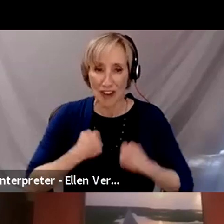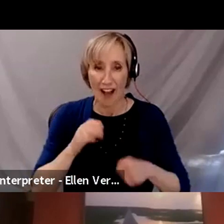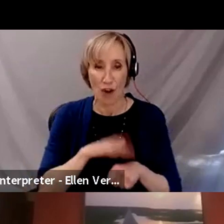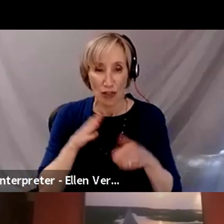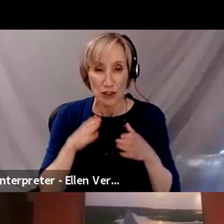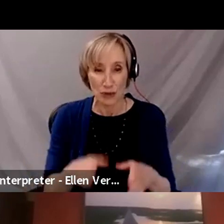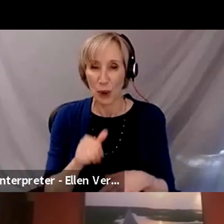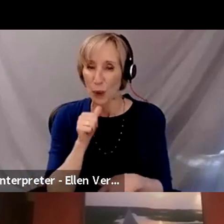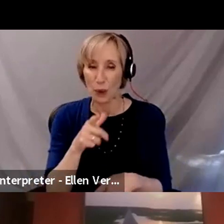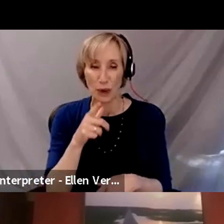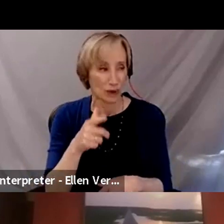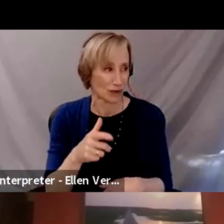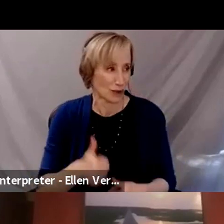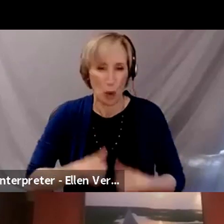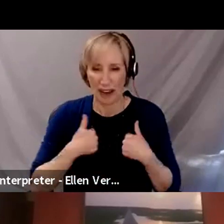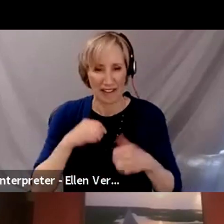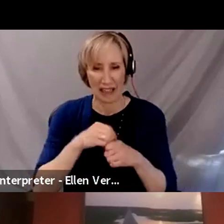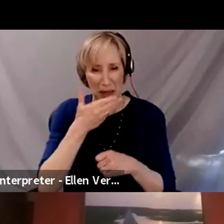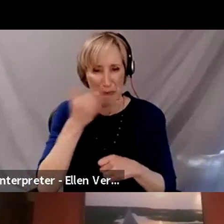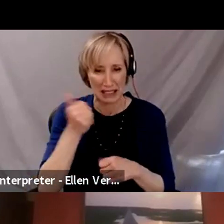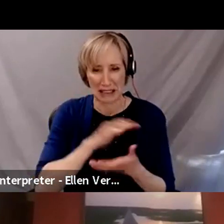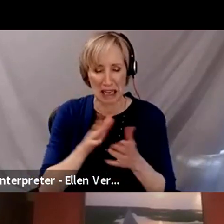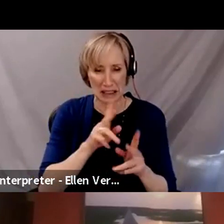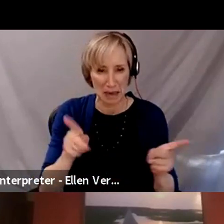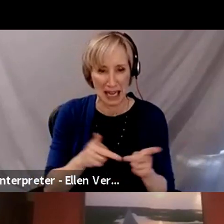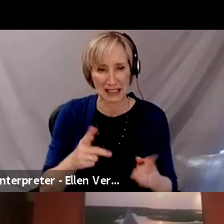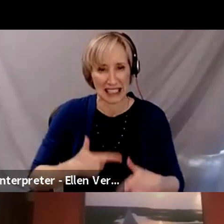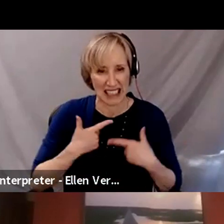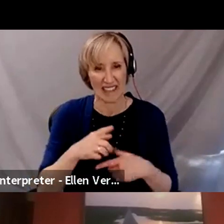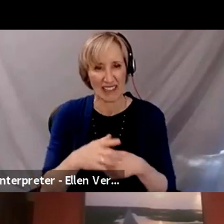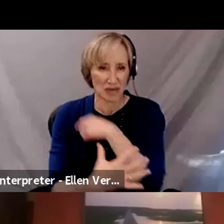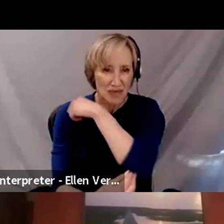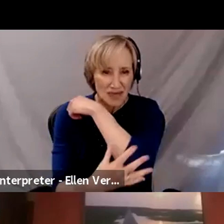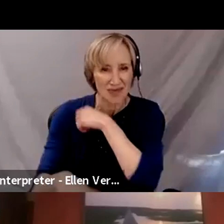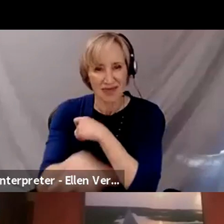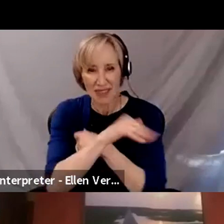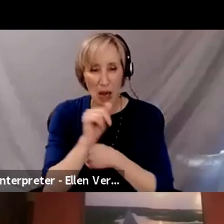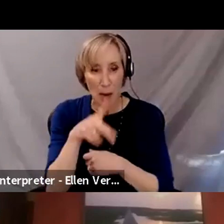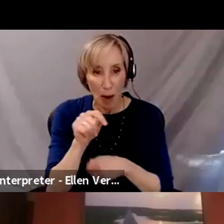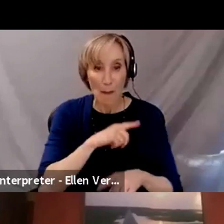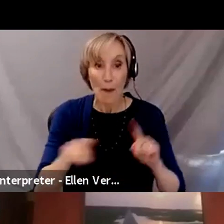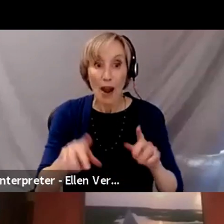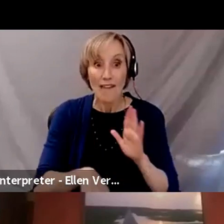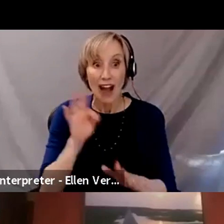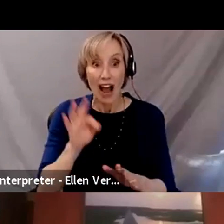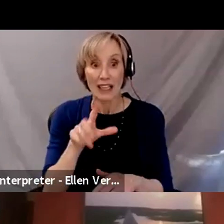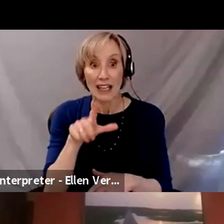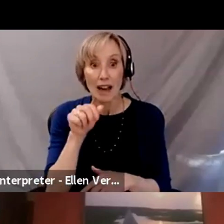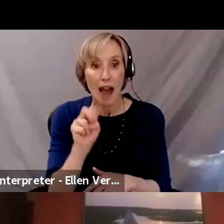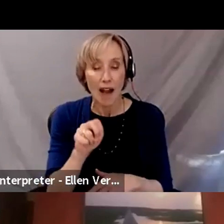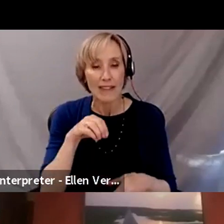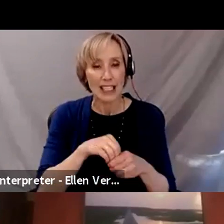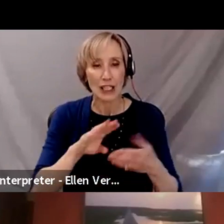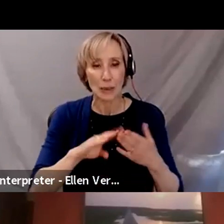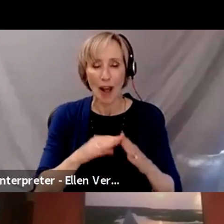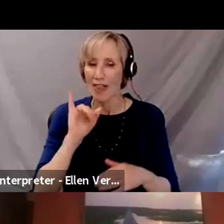in the best conditioned apartments, who may be in these spaces, who are finding love in community. It is also often